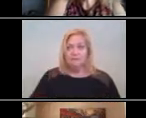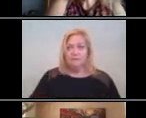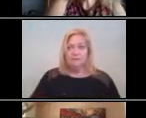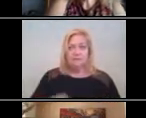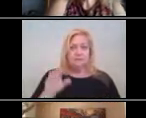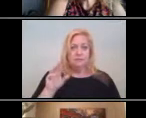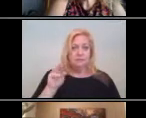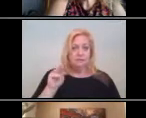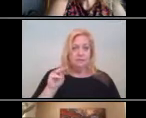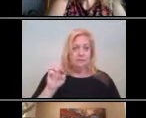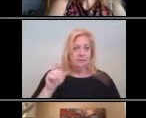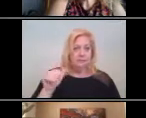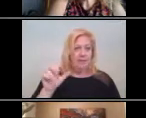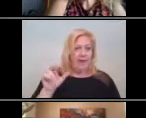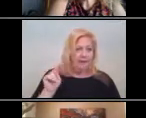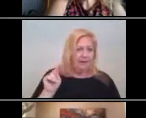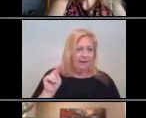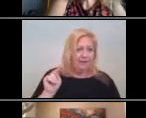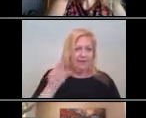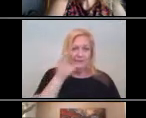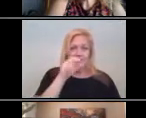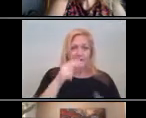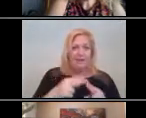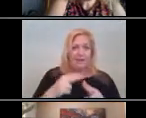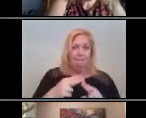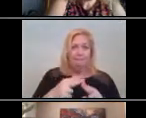Naila Popardin. Present.